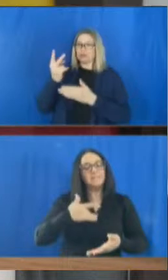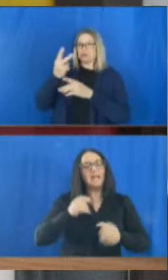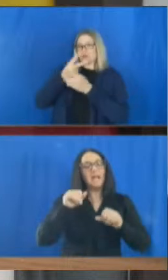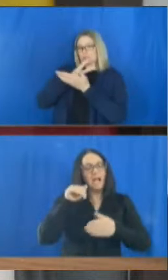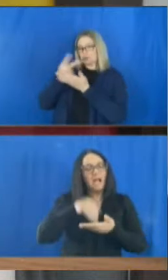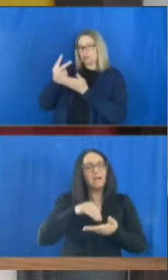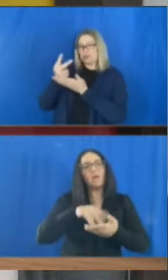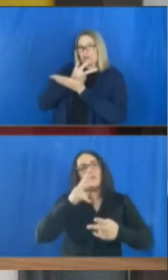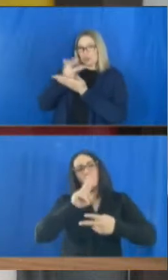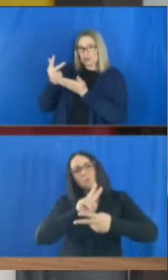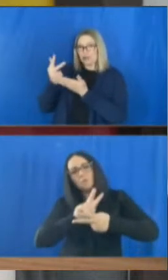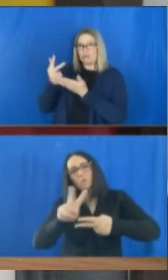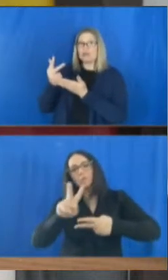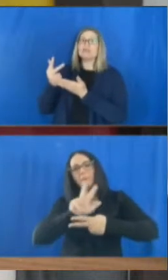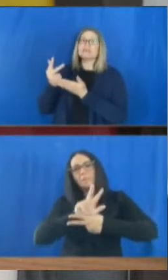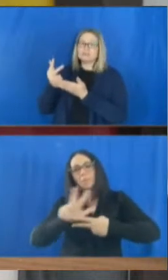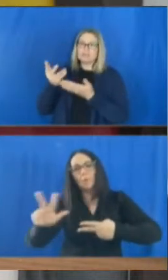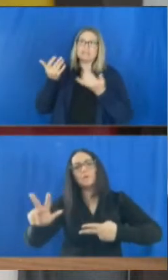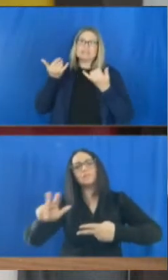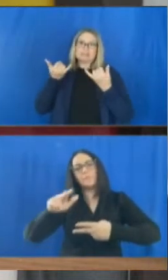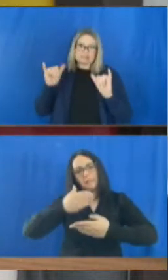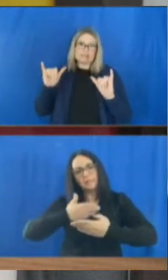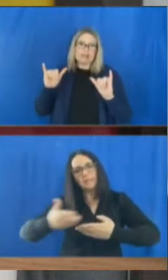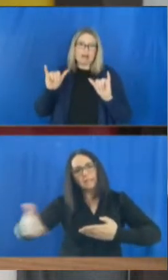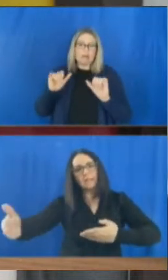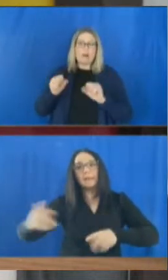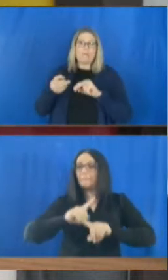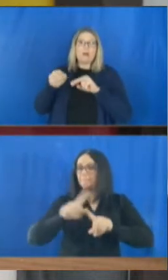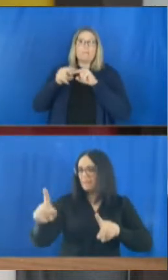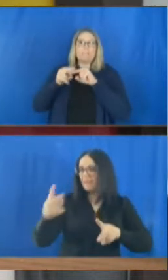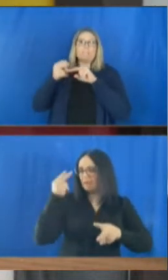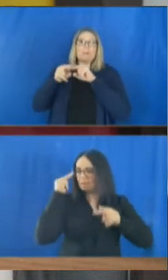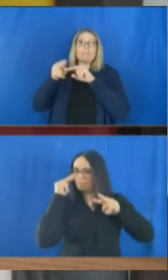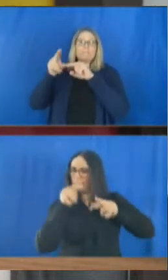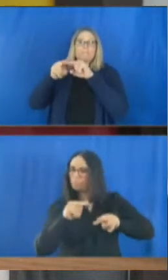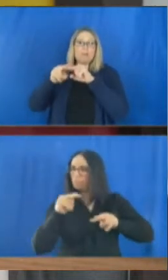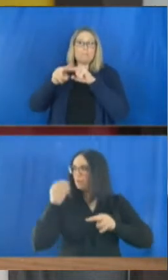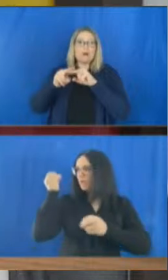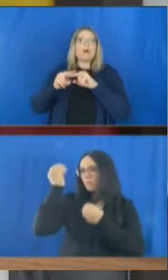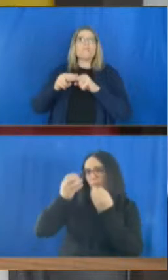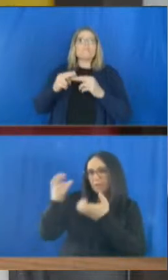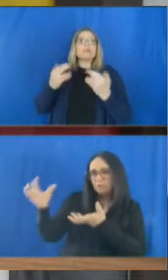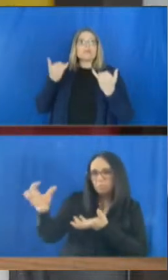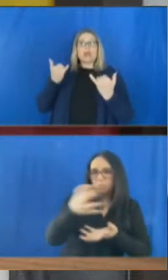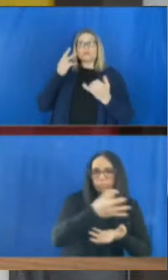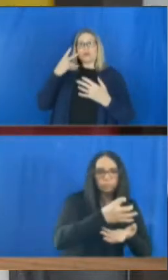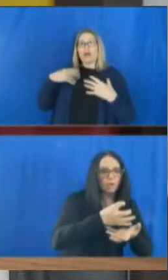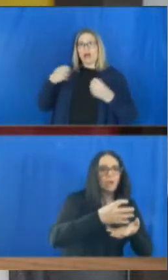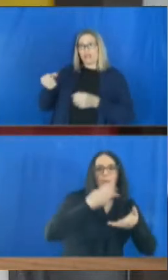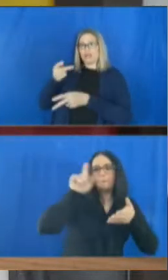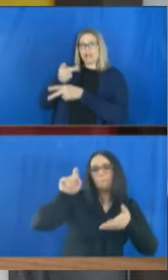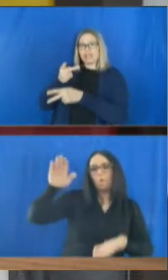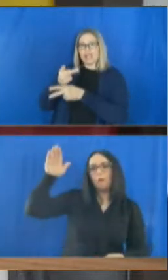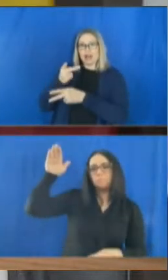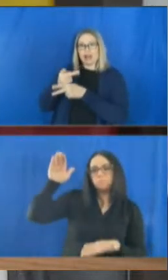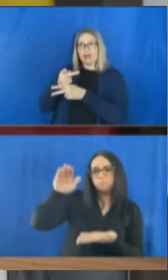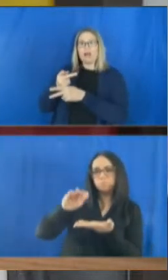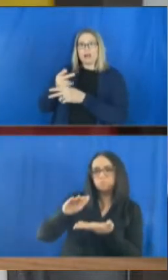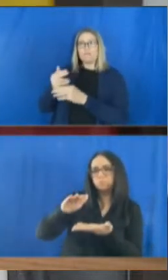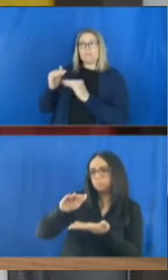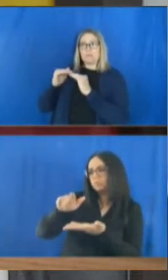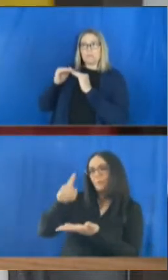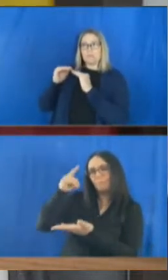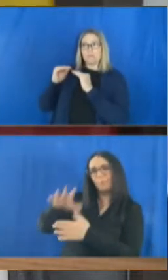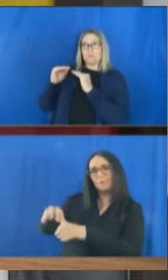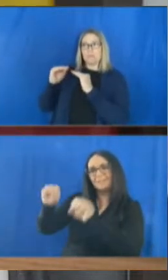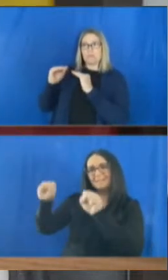have made, not only with the public health guidance that we've provided that you've been following, but also with people who have stepped up to volunteer, people who have stepped up